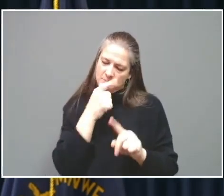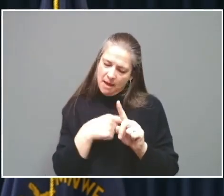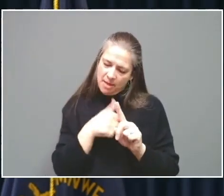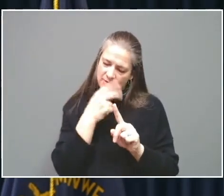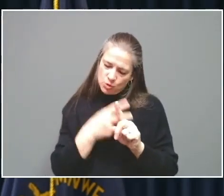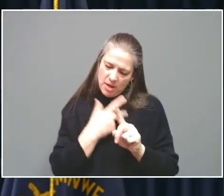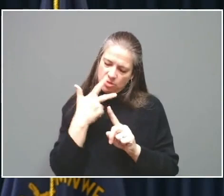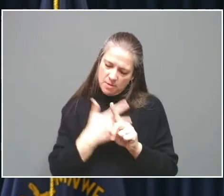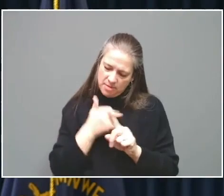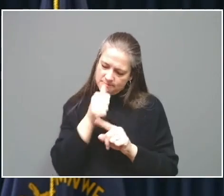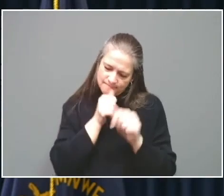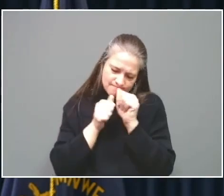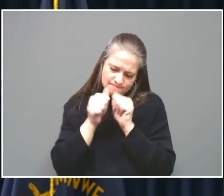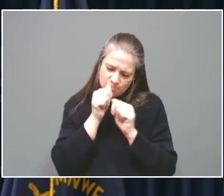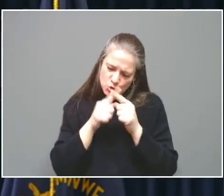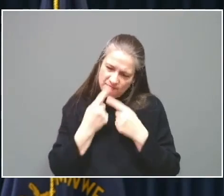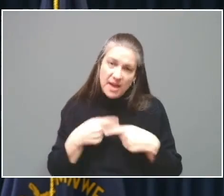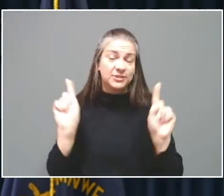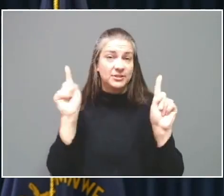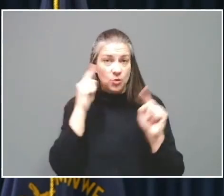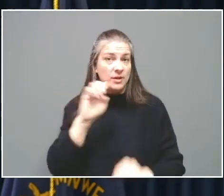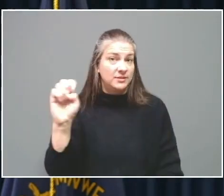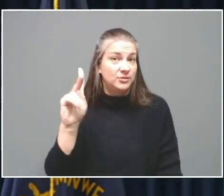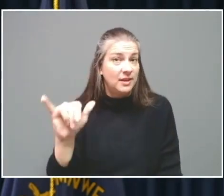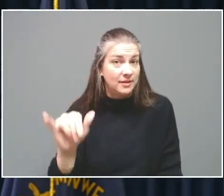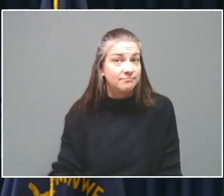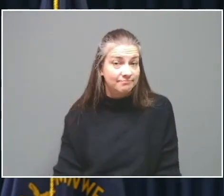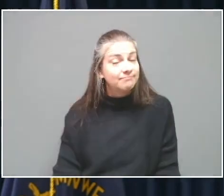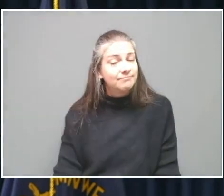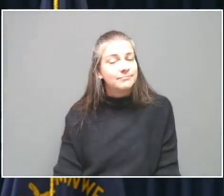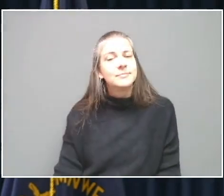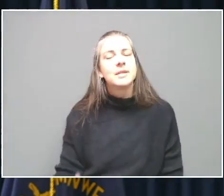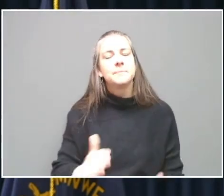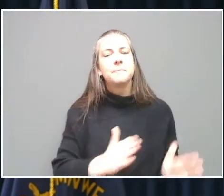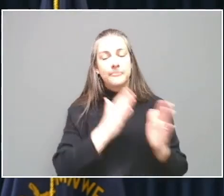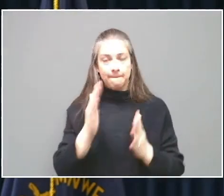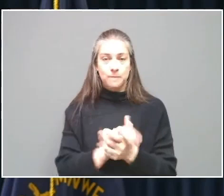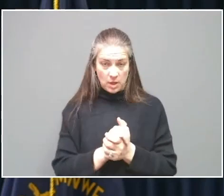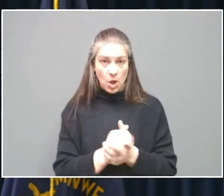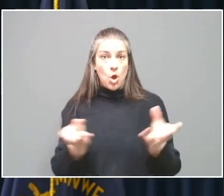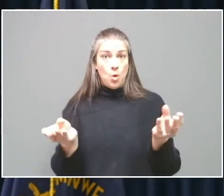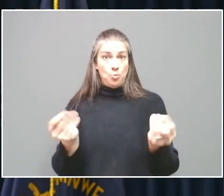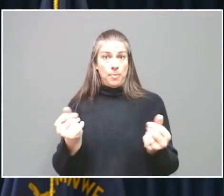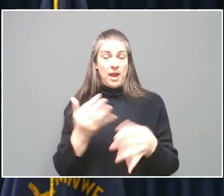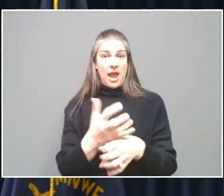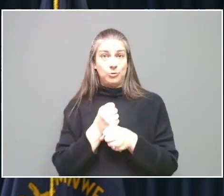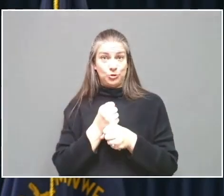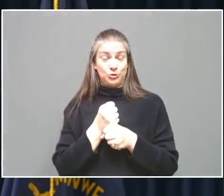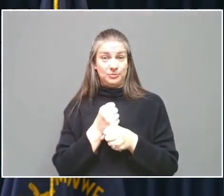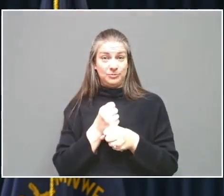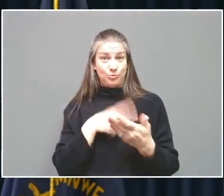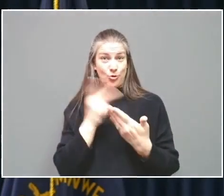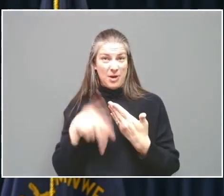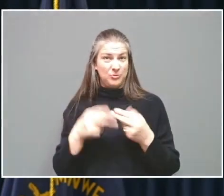to get this right. On good news, we continue to see approvals come in from the Property Acquisition Program. That's what we call the FEMA buyout